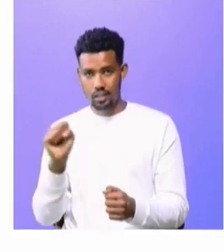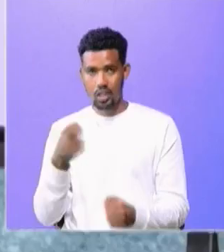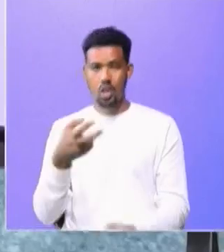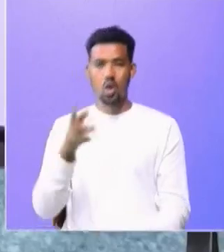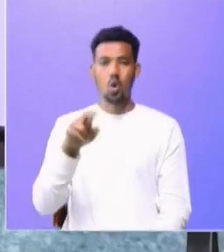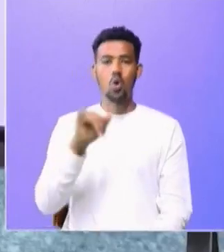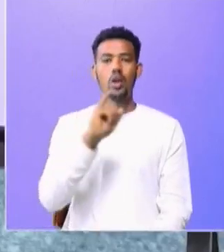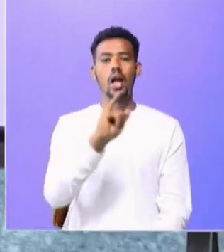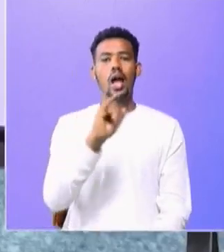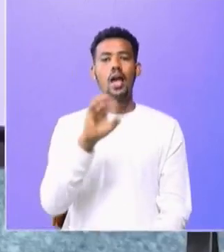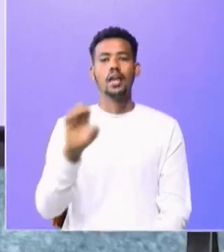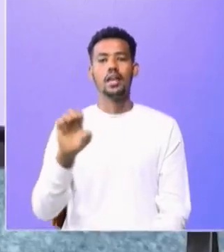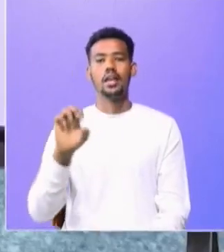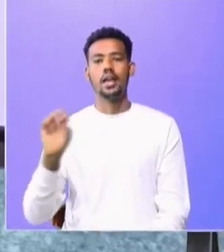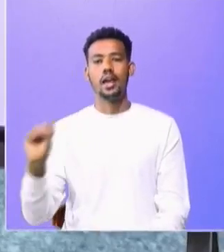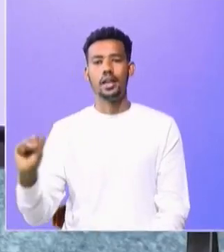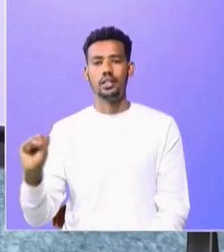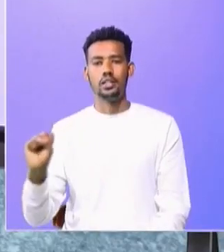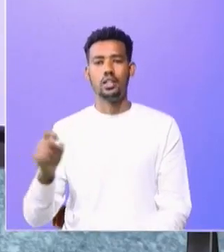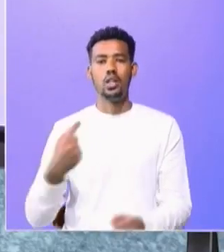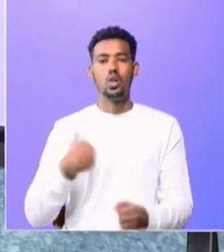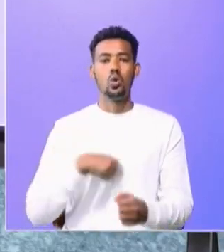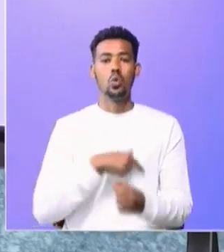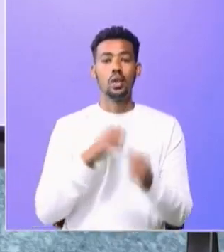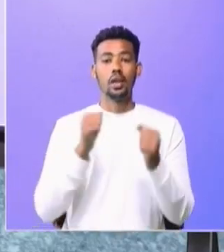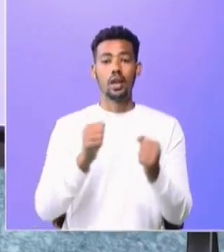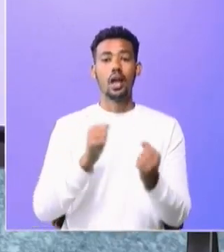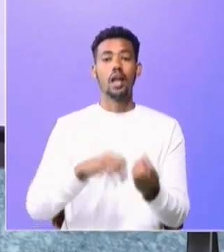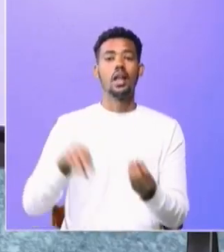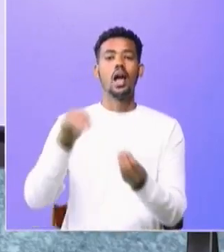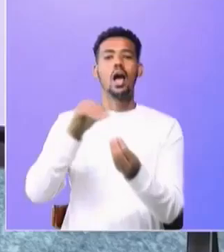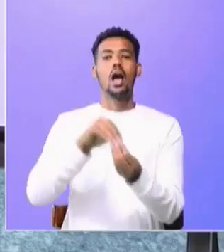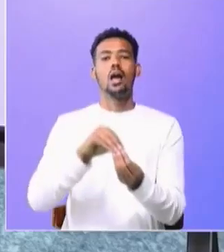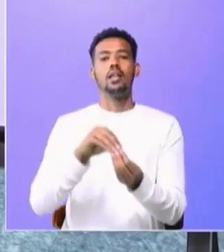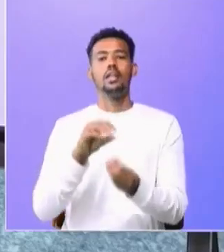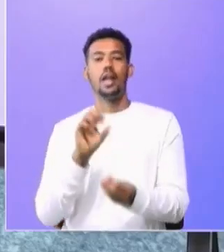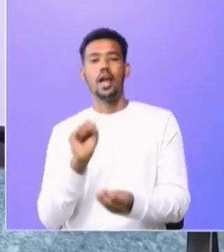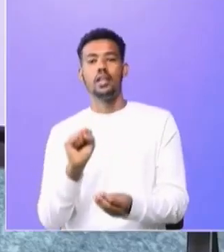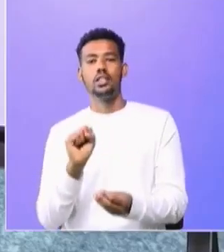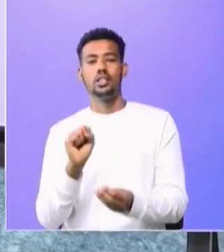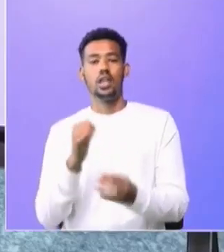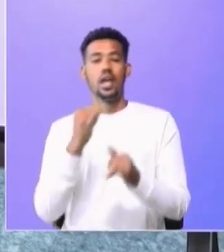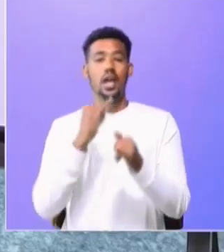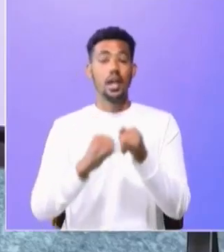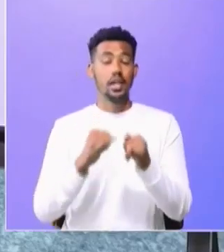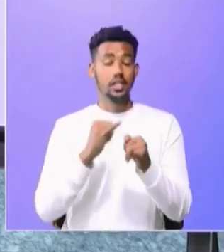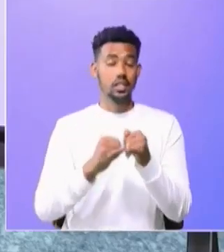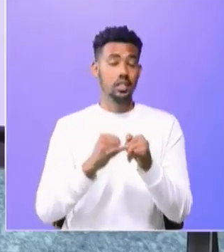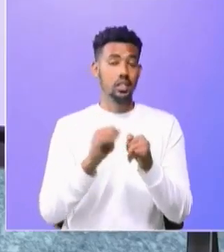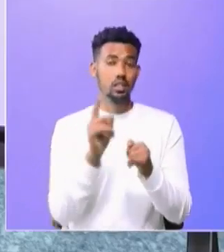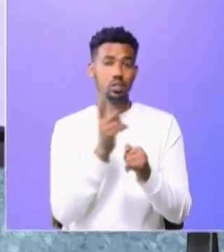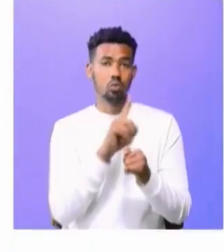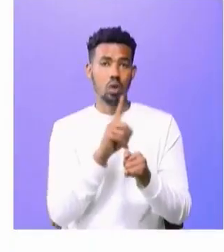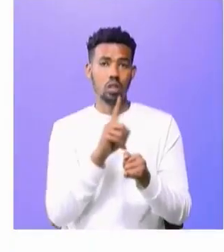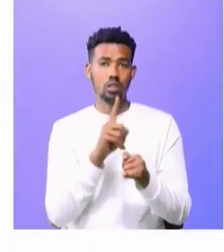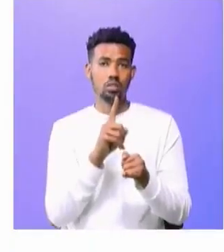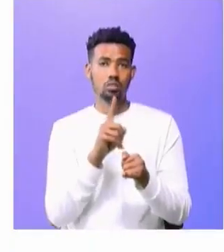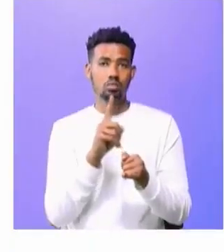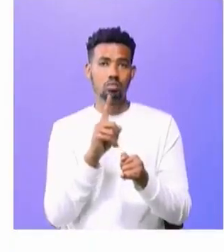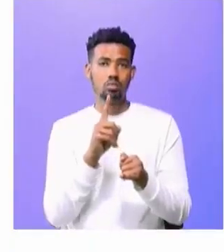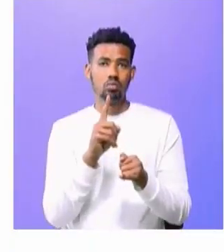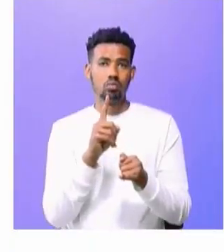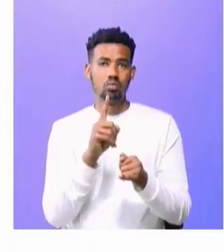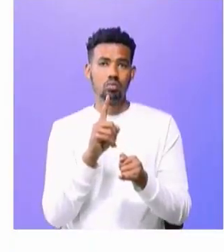ies. We can add s with form of words ending with consonant, like